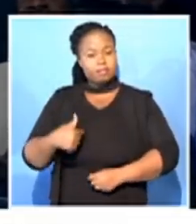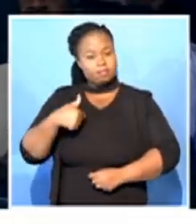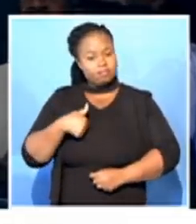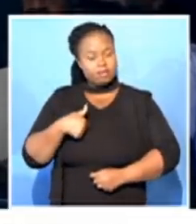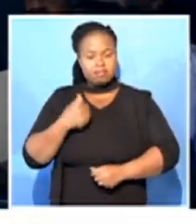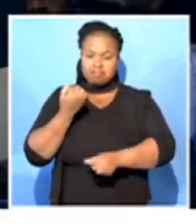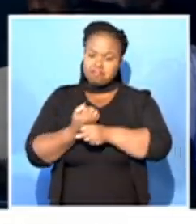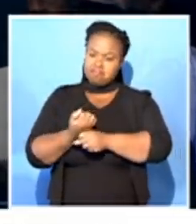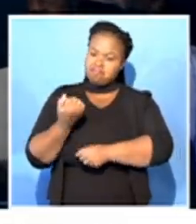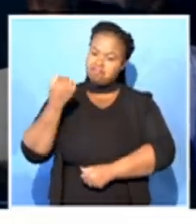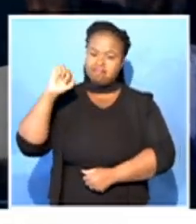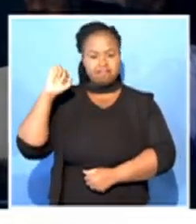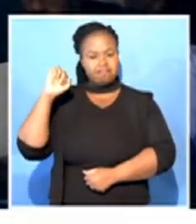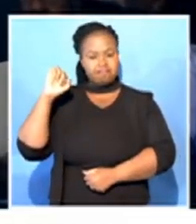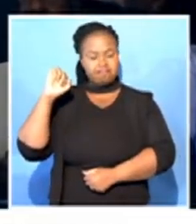and oppose